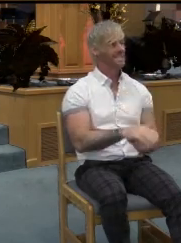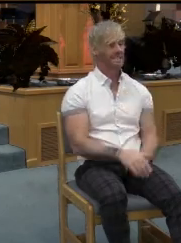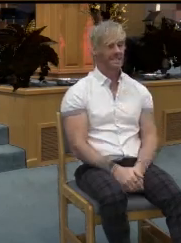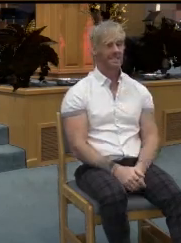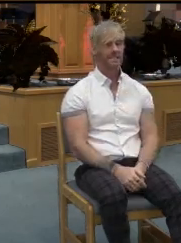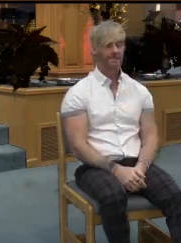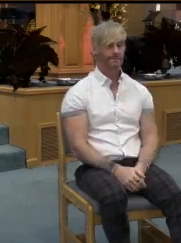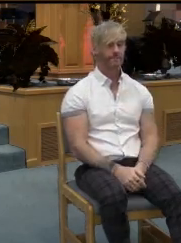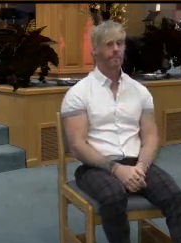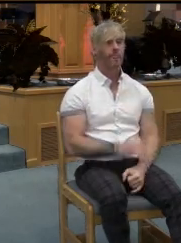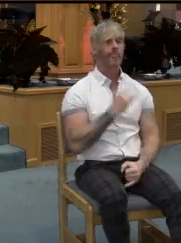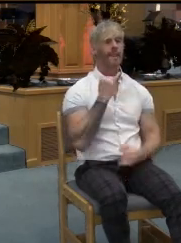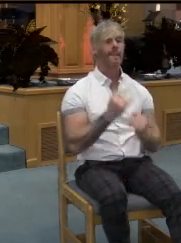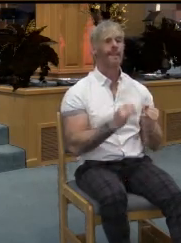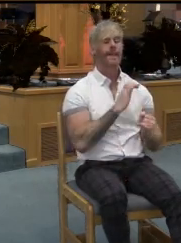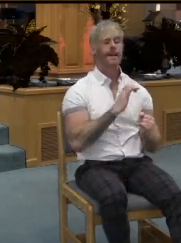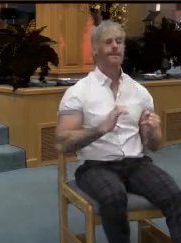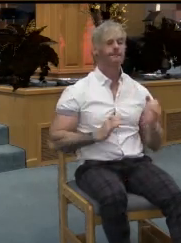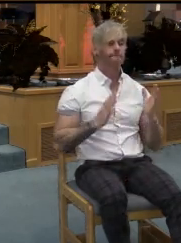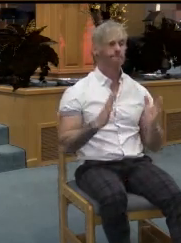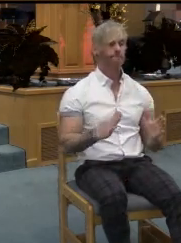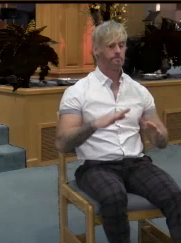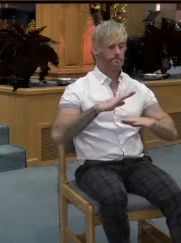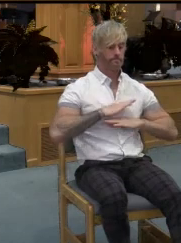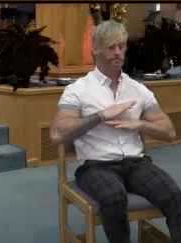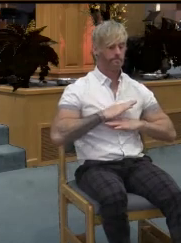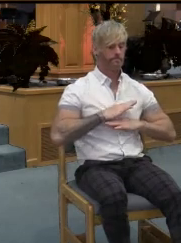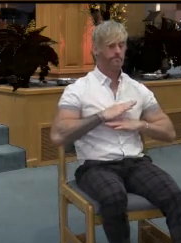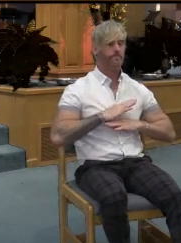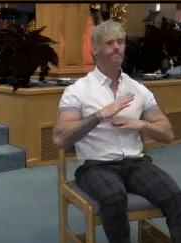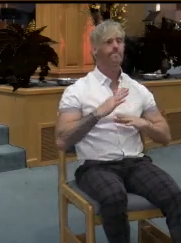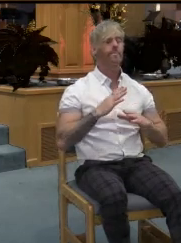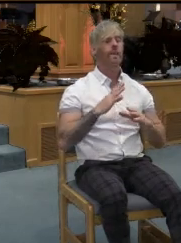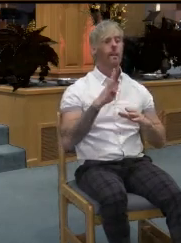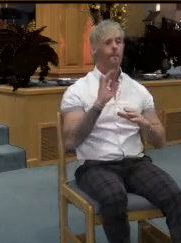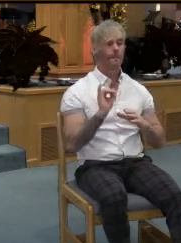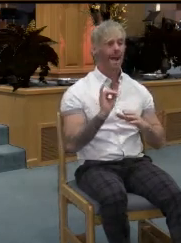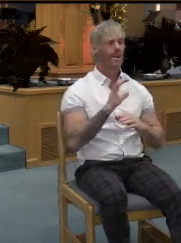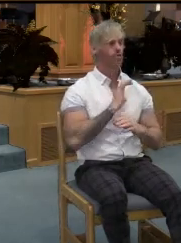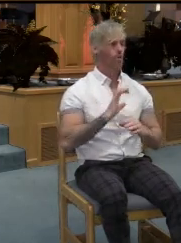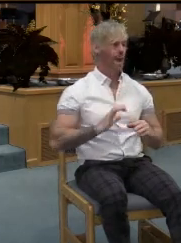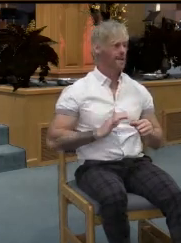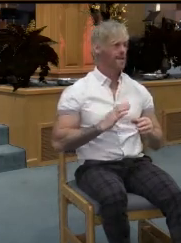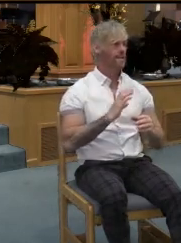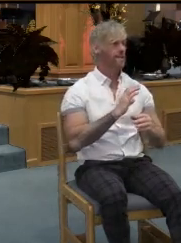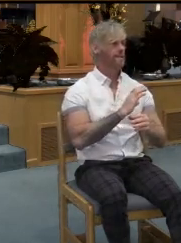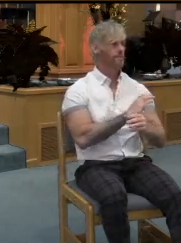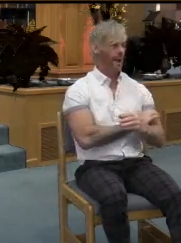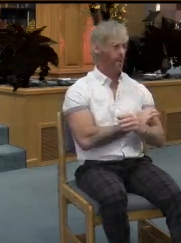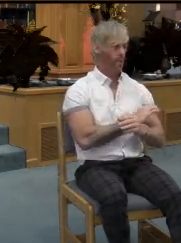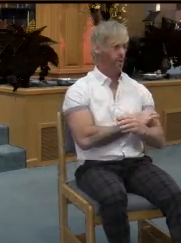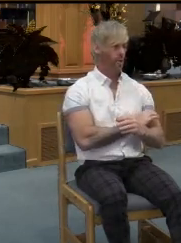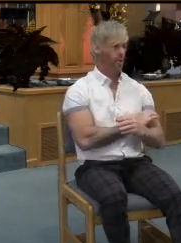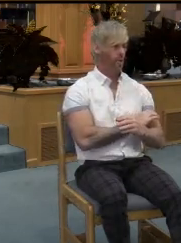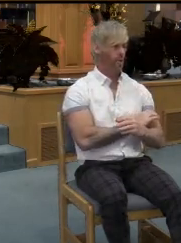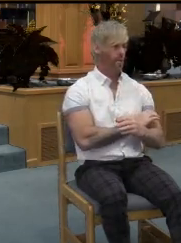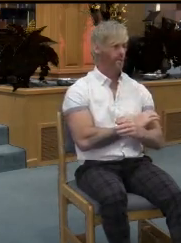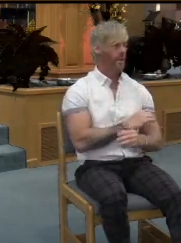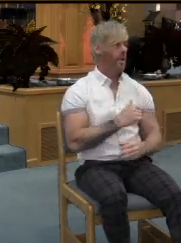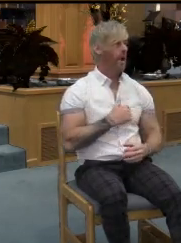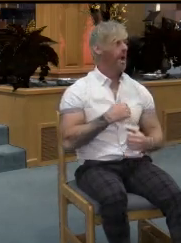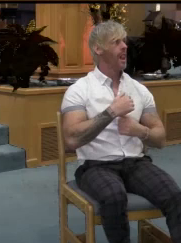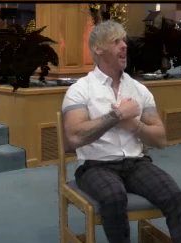And finally, Christian contentment is empowered by Christ. Now, I love Tim